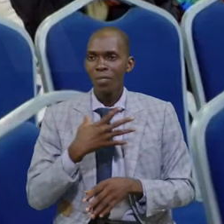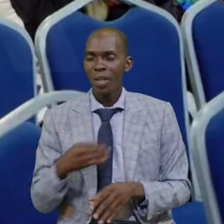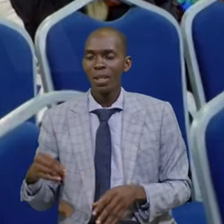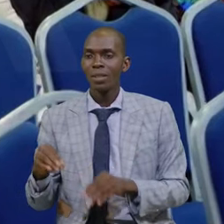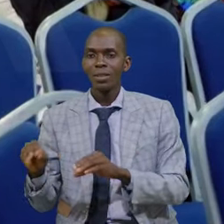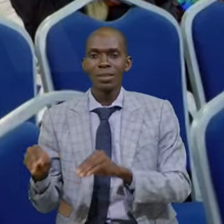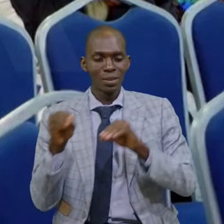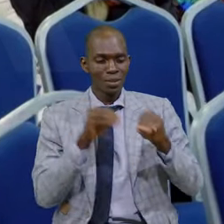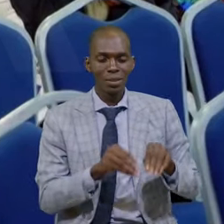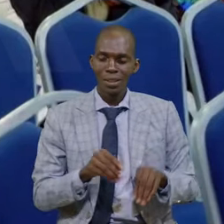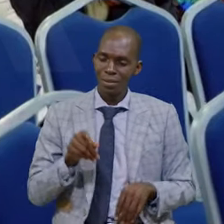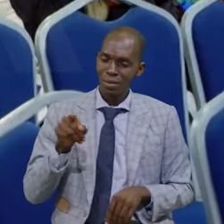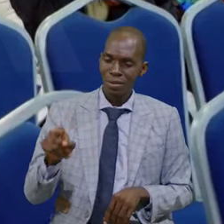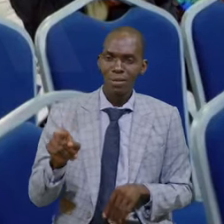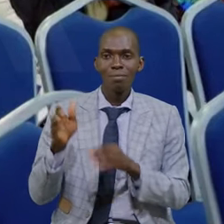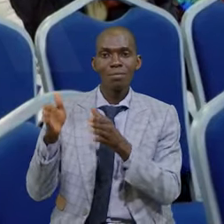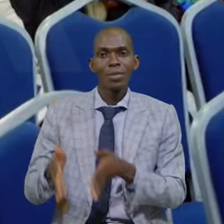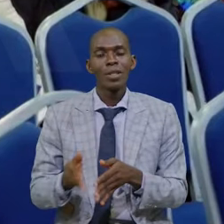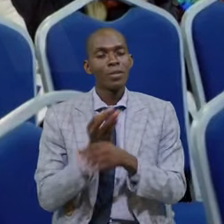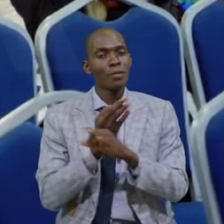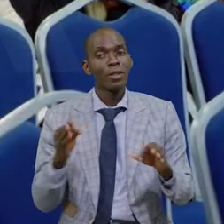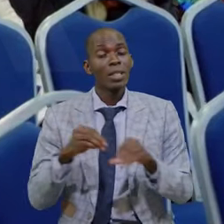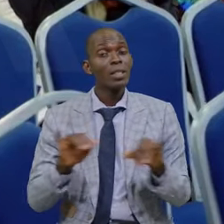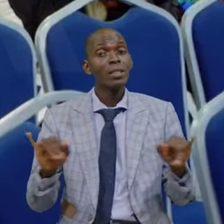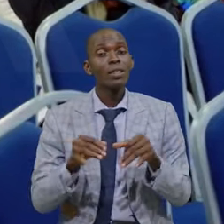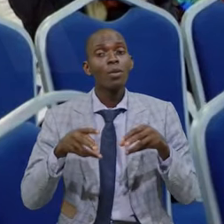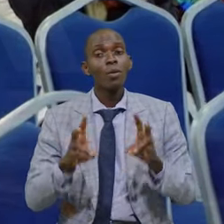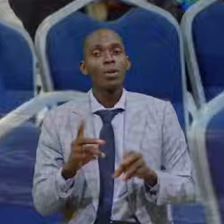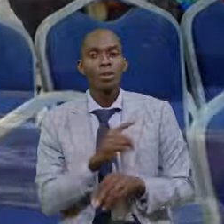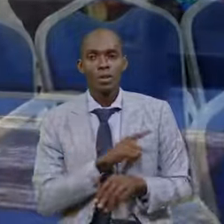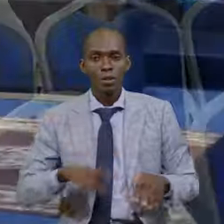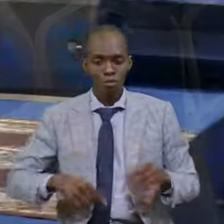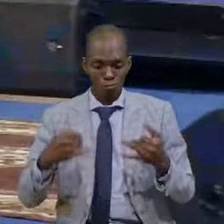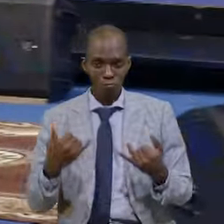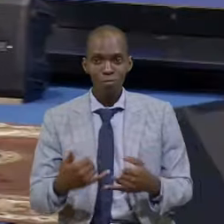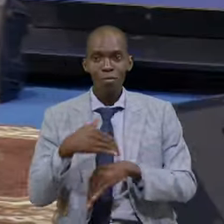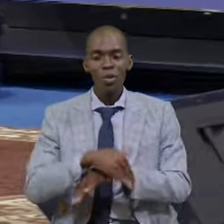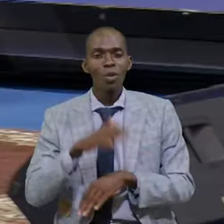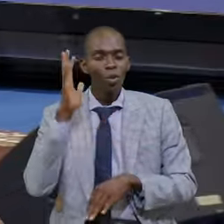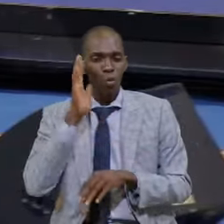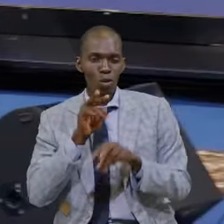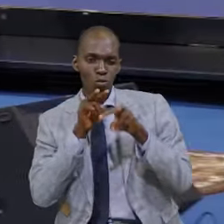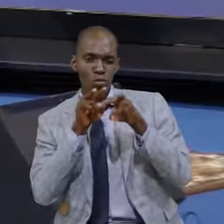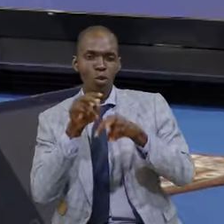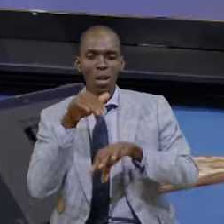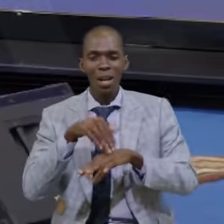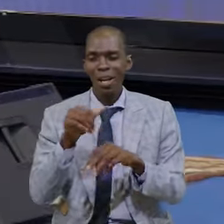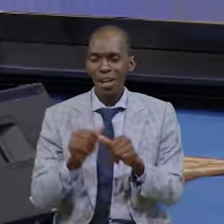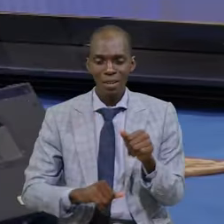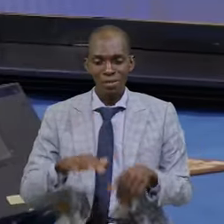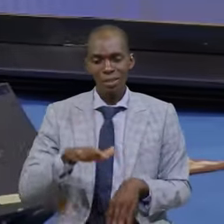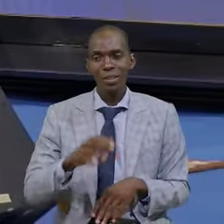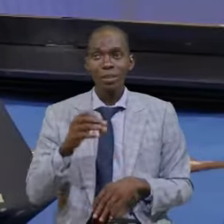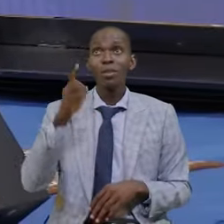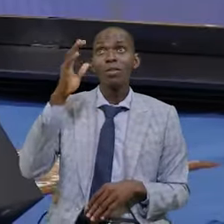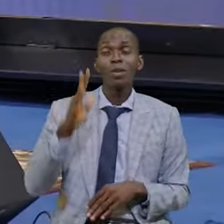him free. In the same way, the Lord tonight will look at every child of God, every